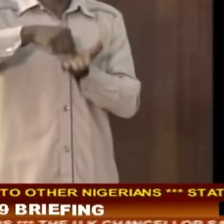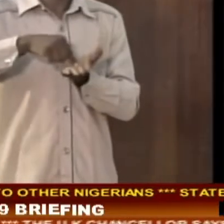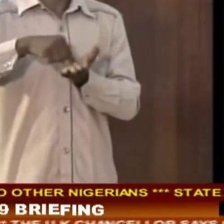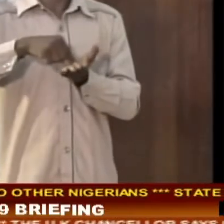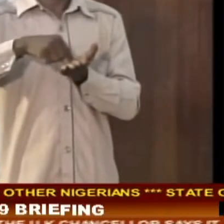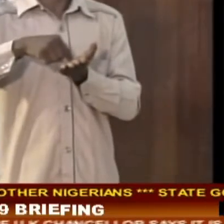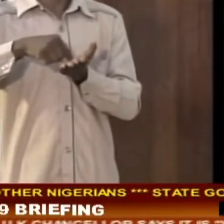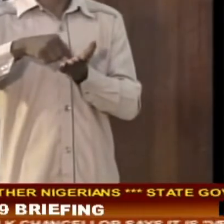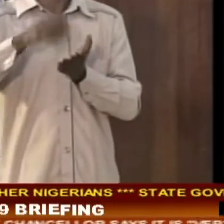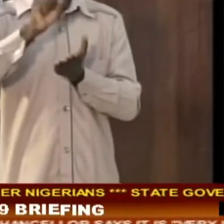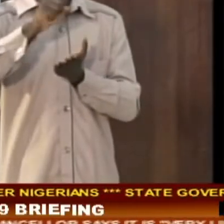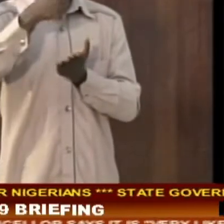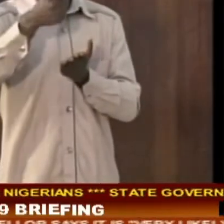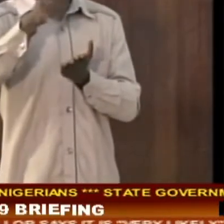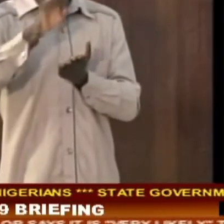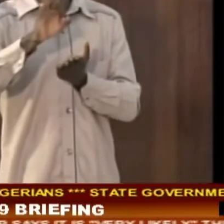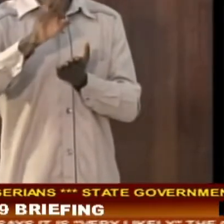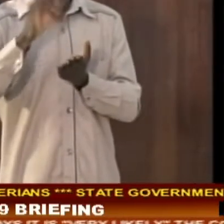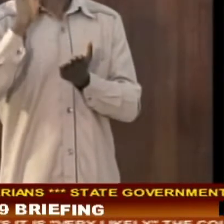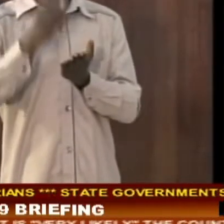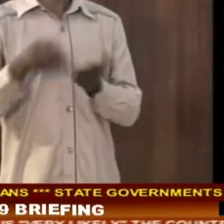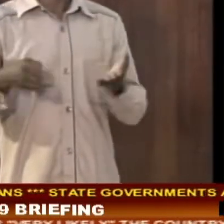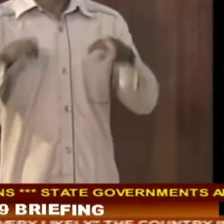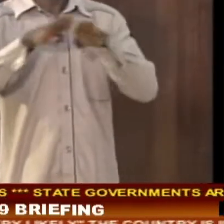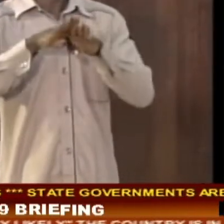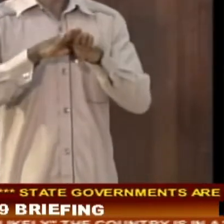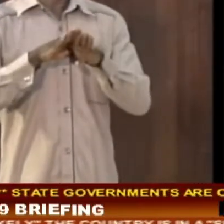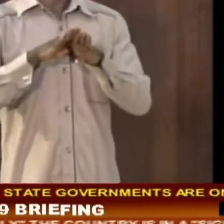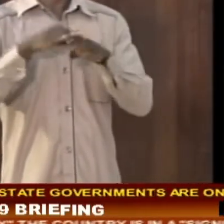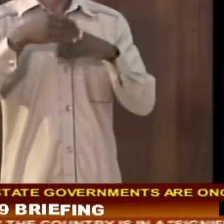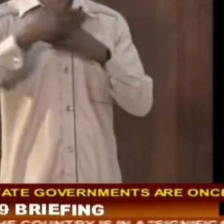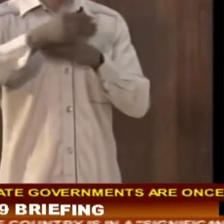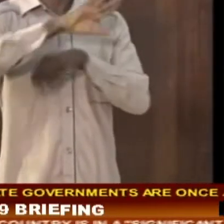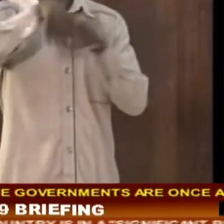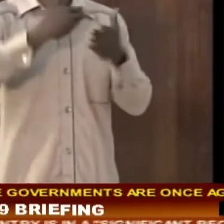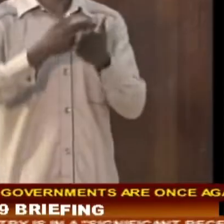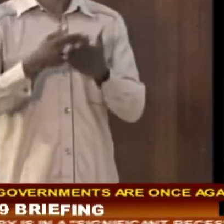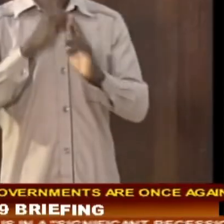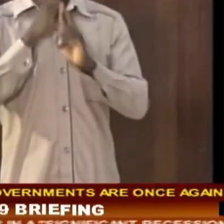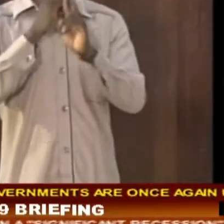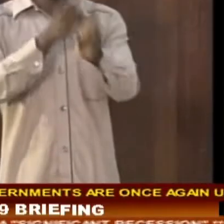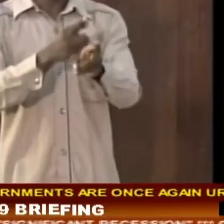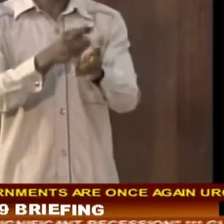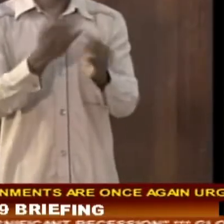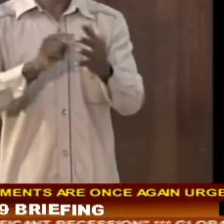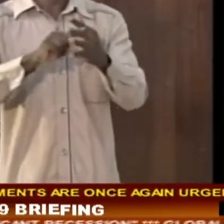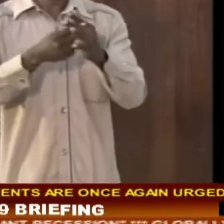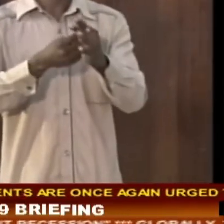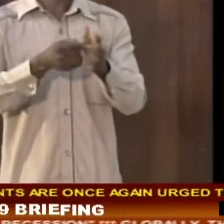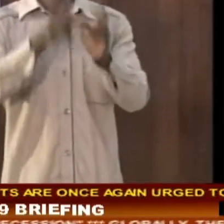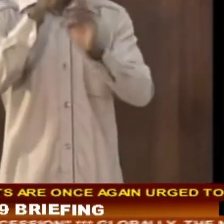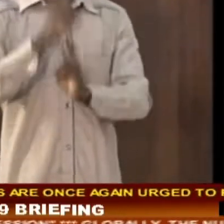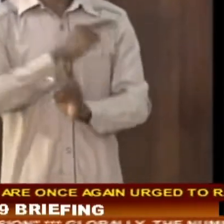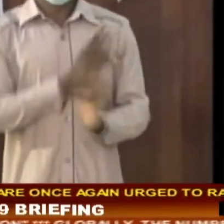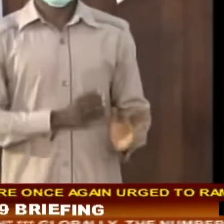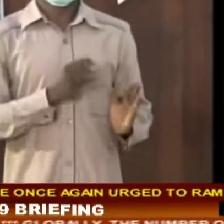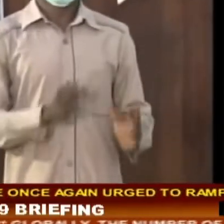and um the sgf will round it up after all the responses we shall begin with the honorable minister of